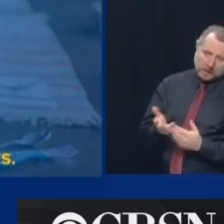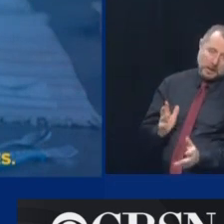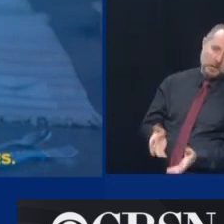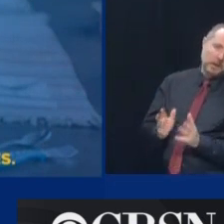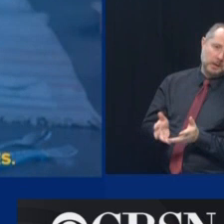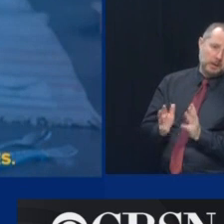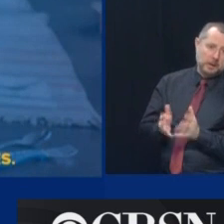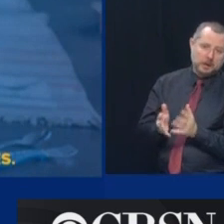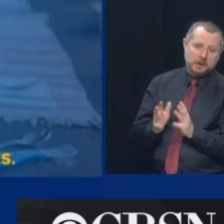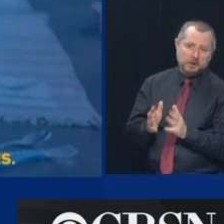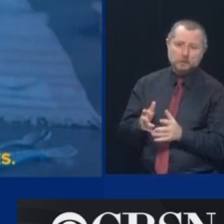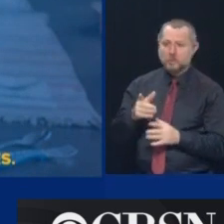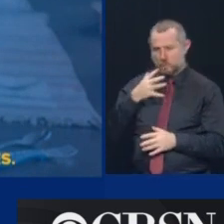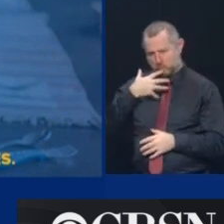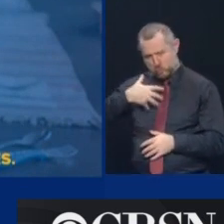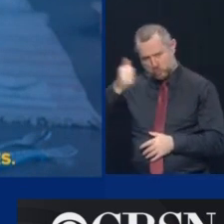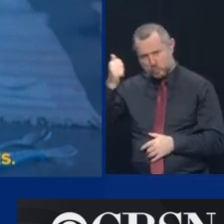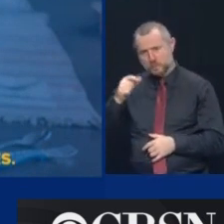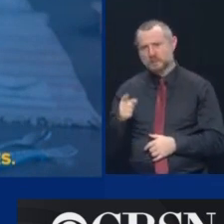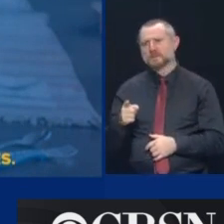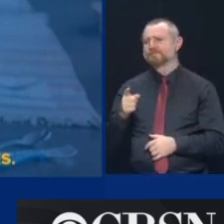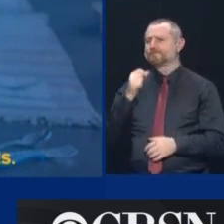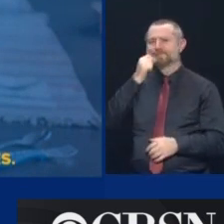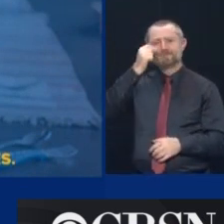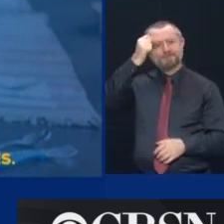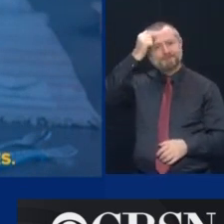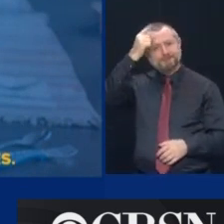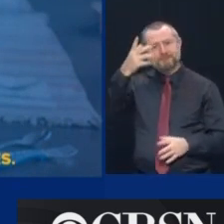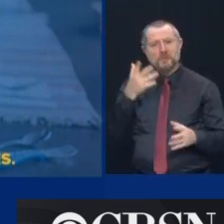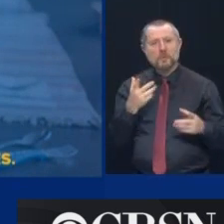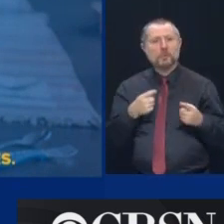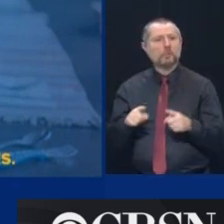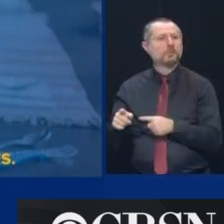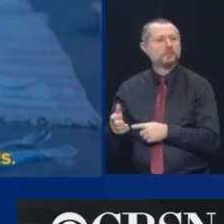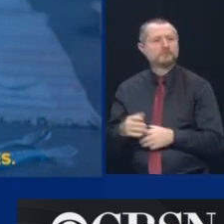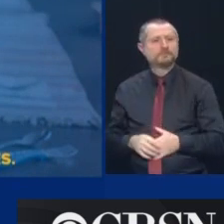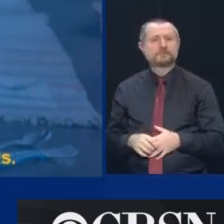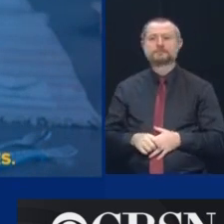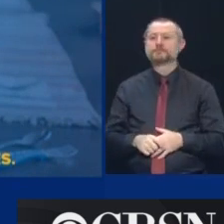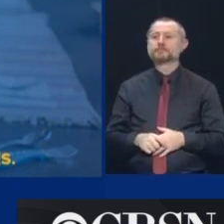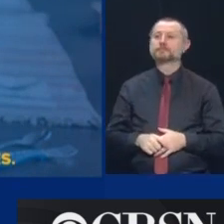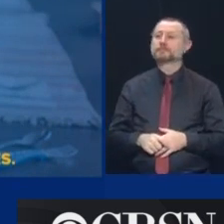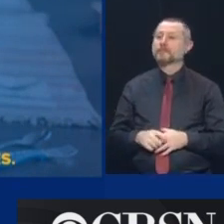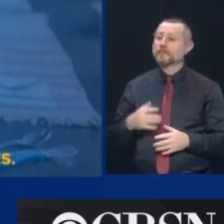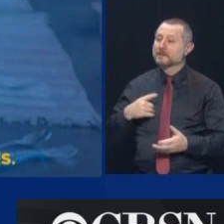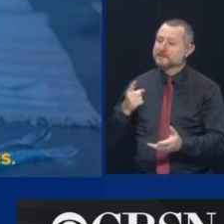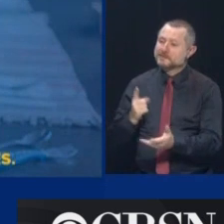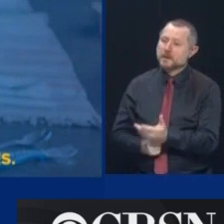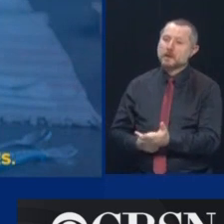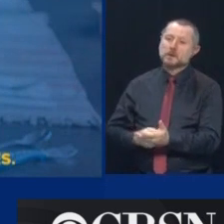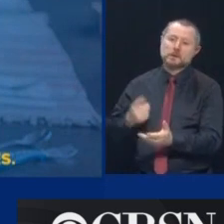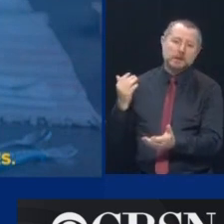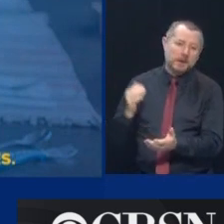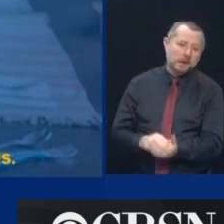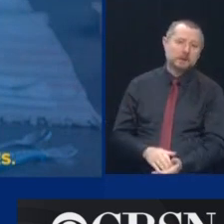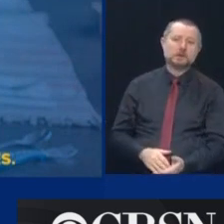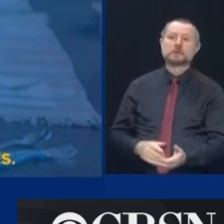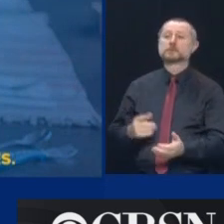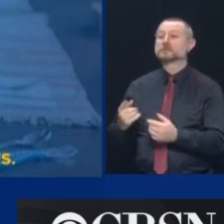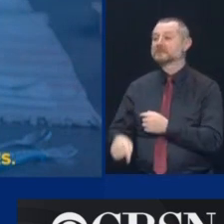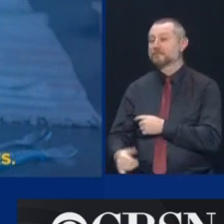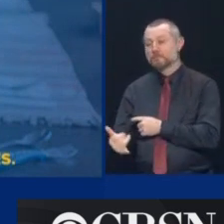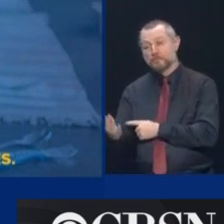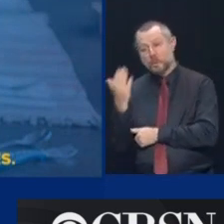She's older, and she just doesn't understand it. And I had the conversation last night. I had the same conversation with her this